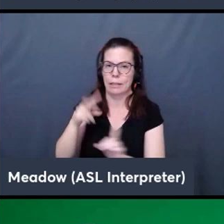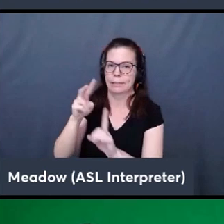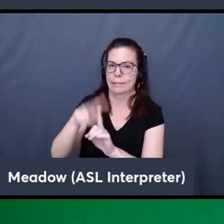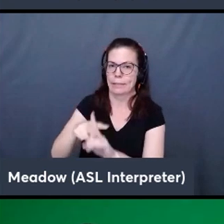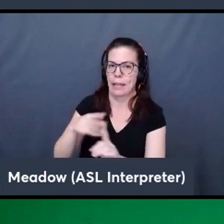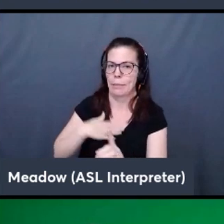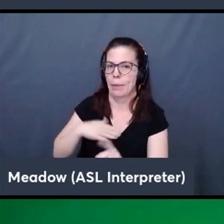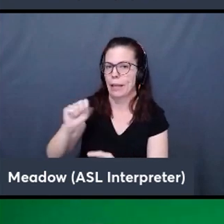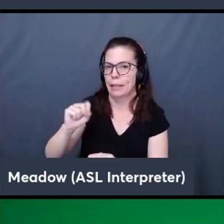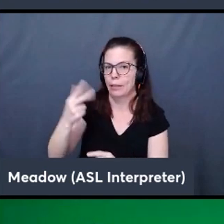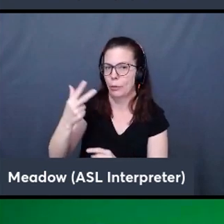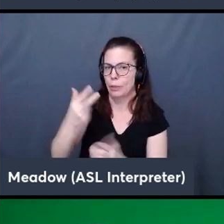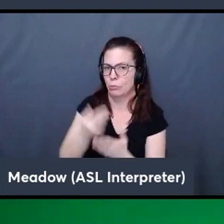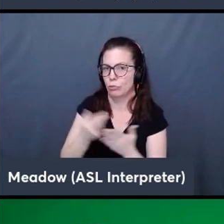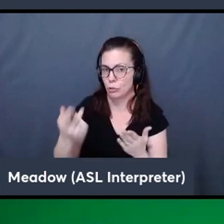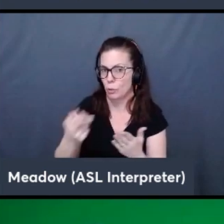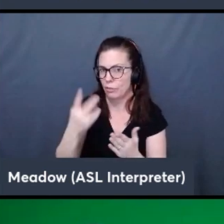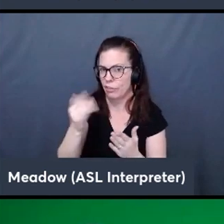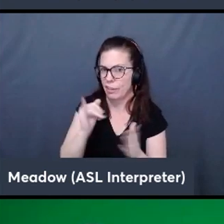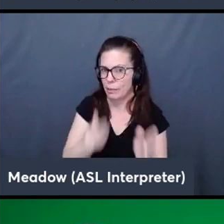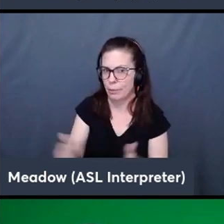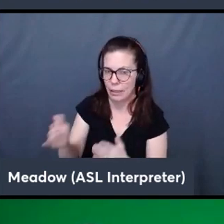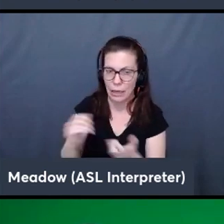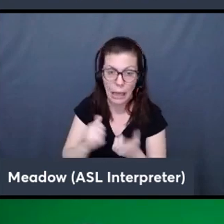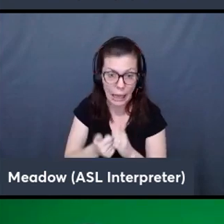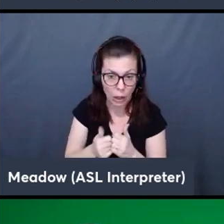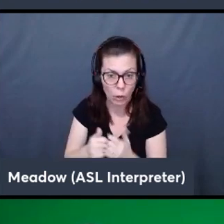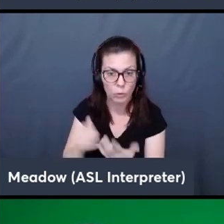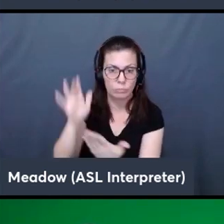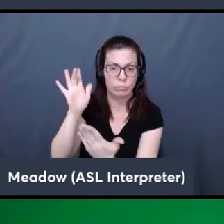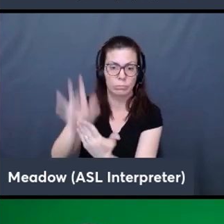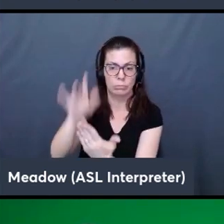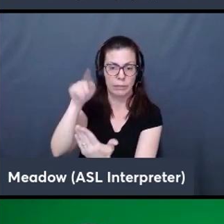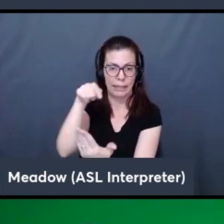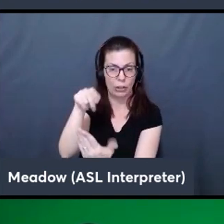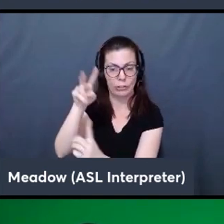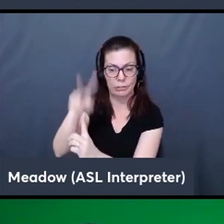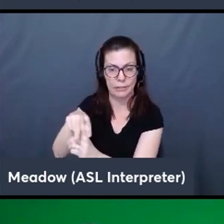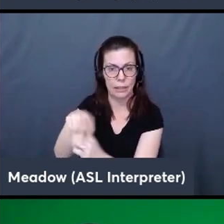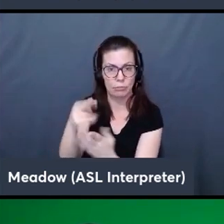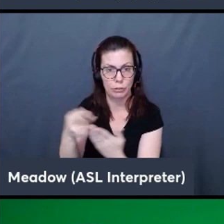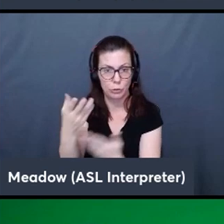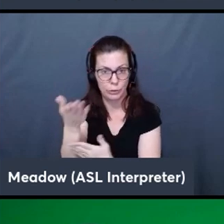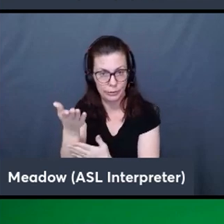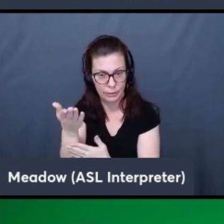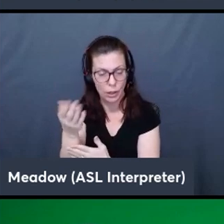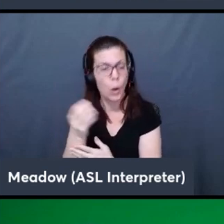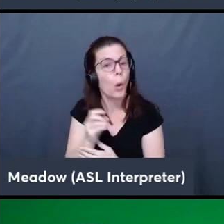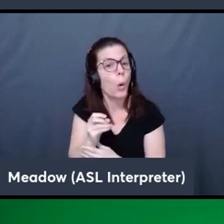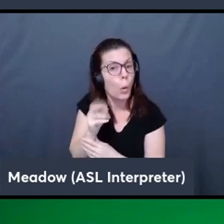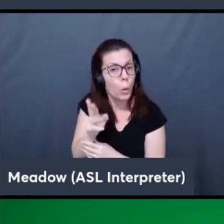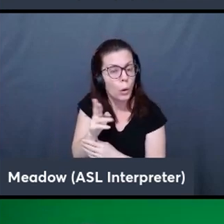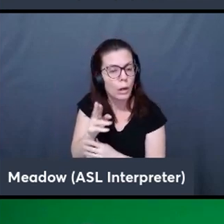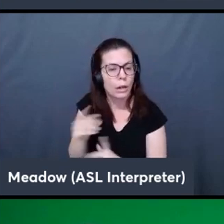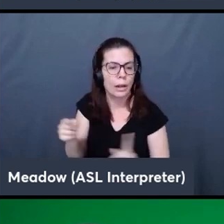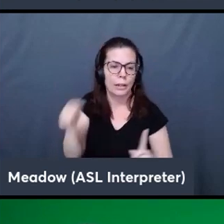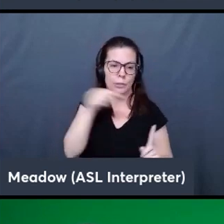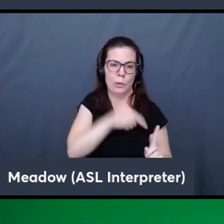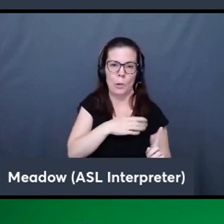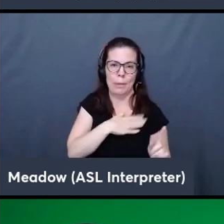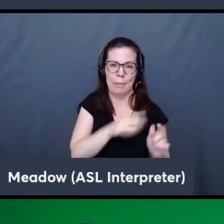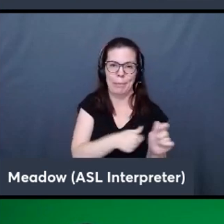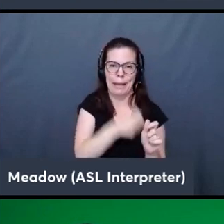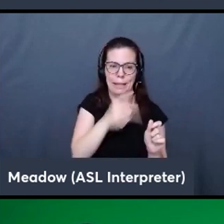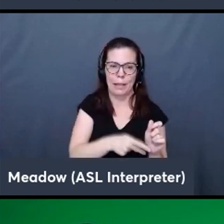S3 resources to the backup plan. To do that, I can click on Assign Resources here, or I can go to Backup Plans here